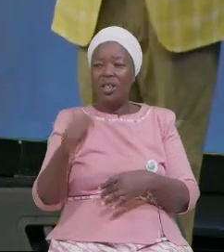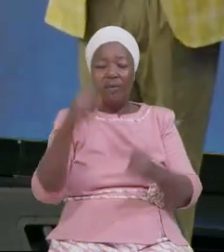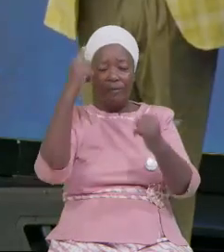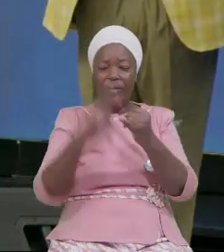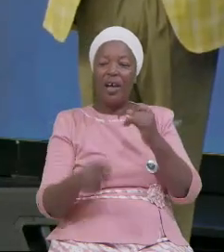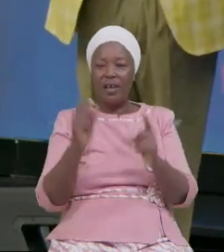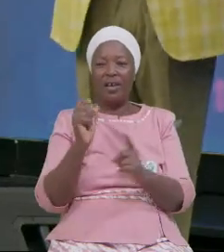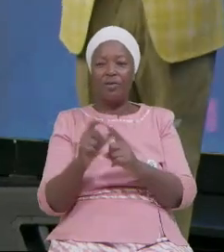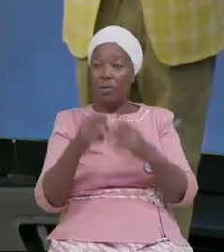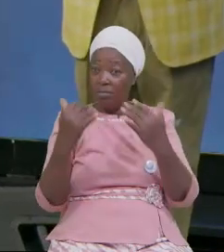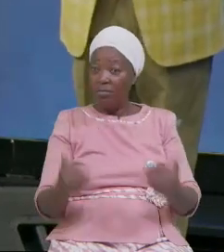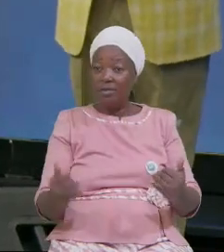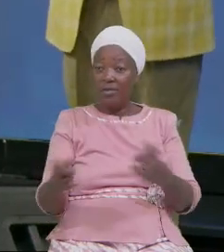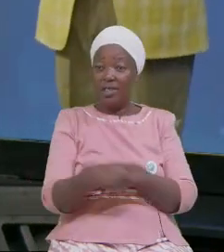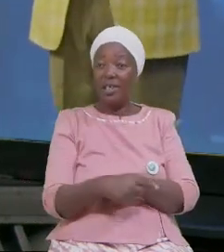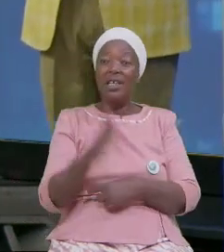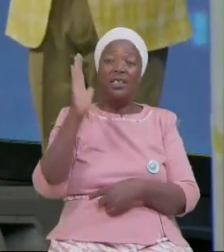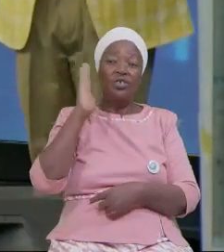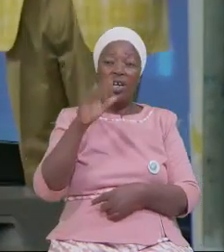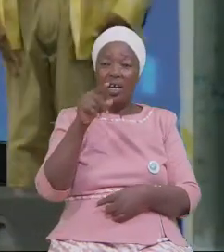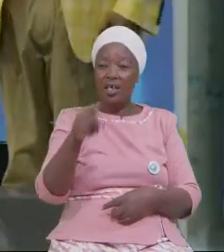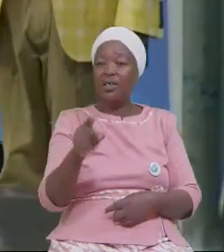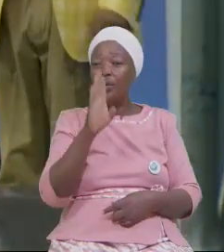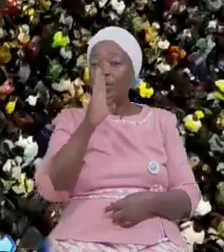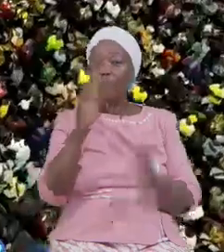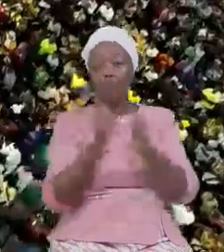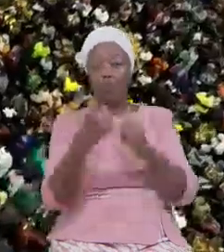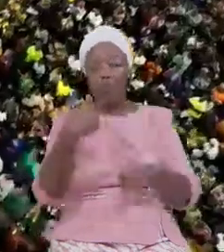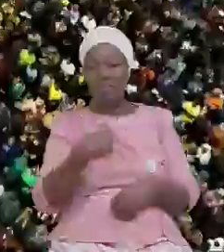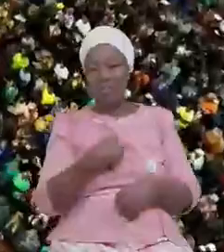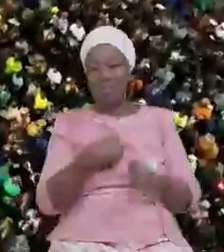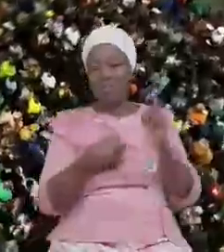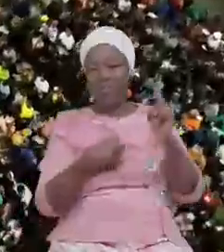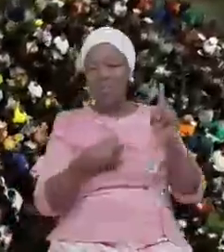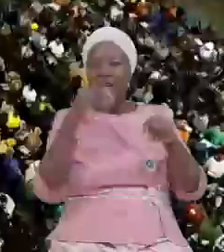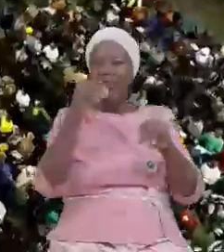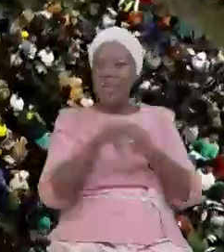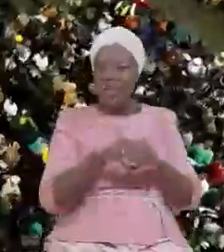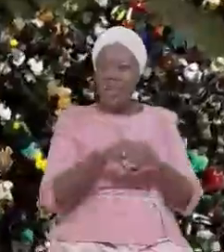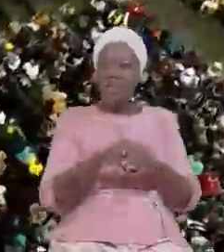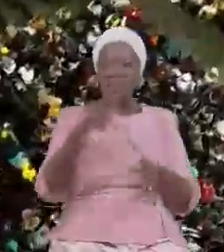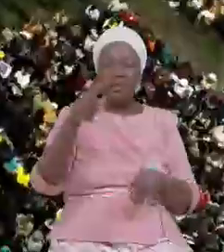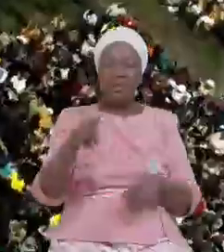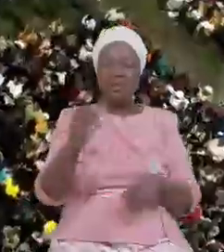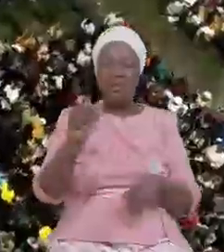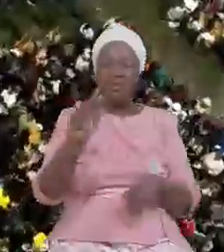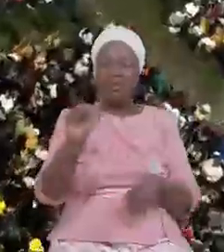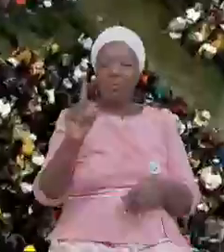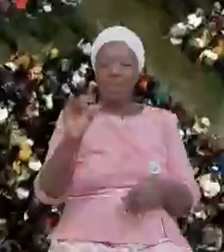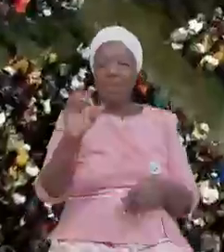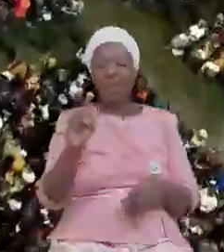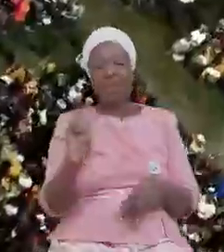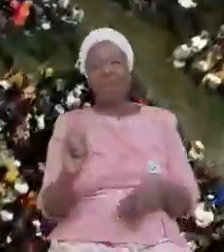word. Today shalt thou be with me in paradise. I pray